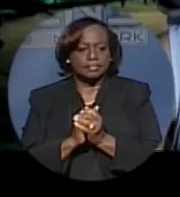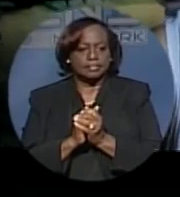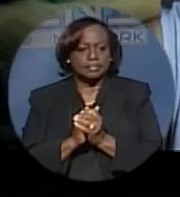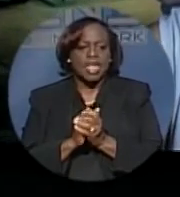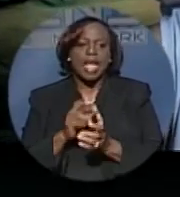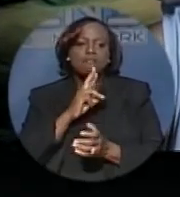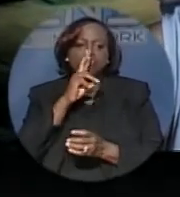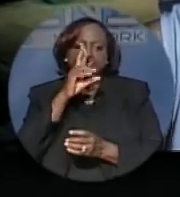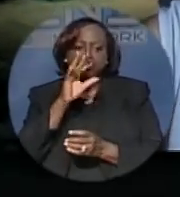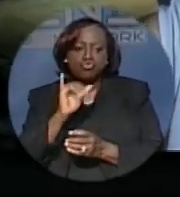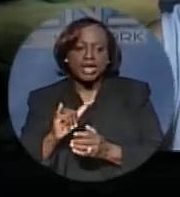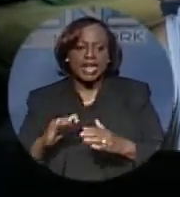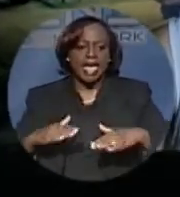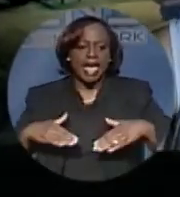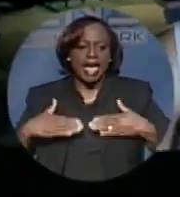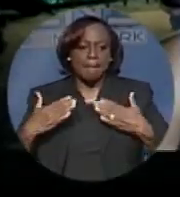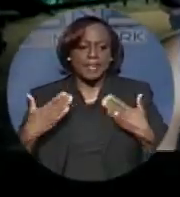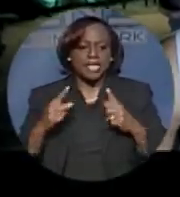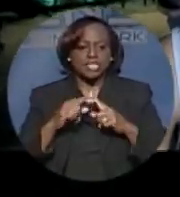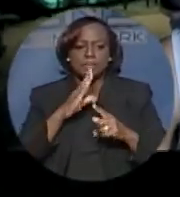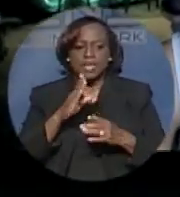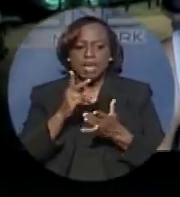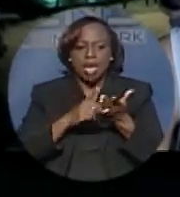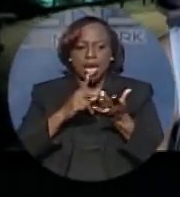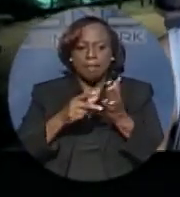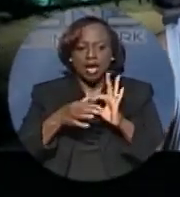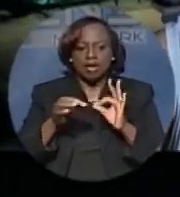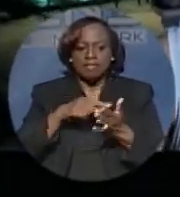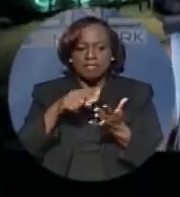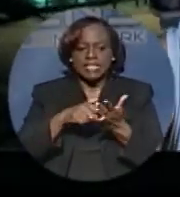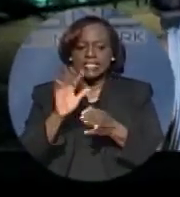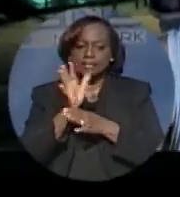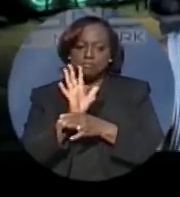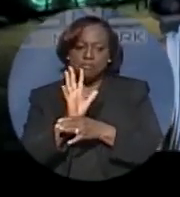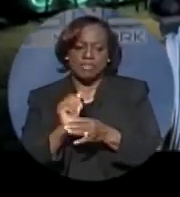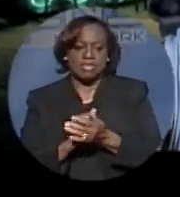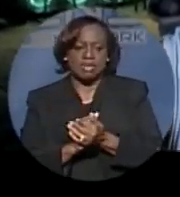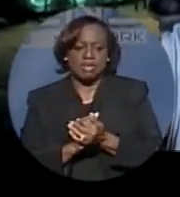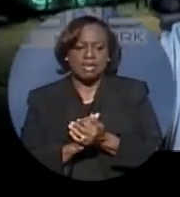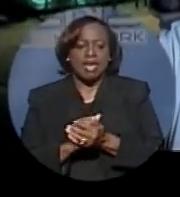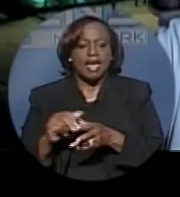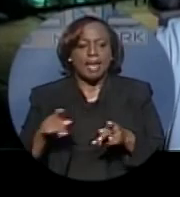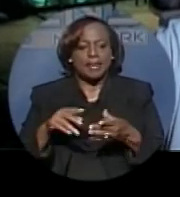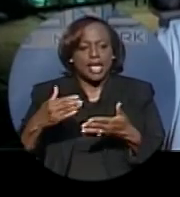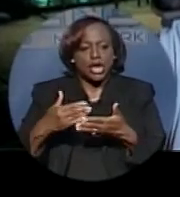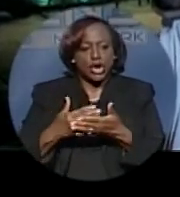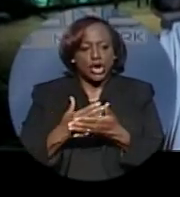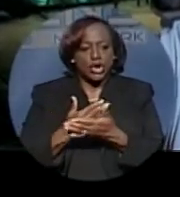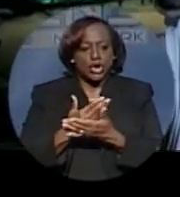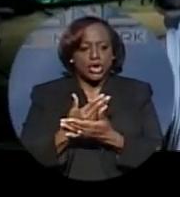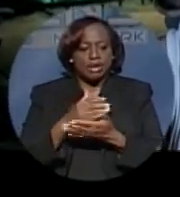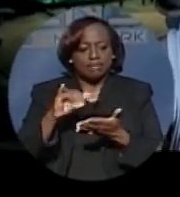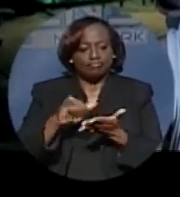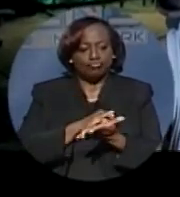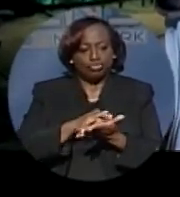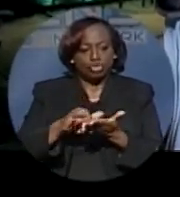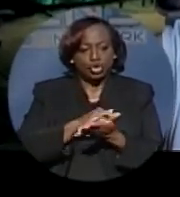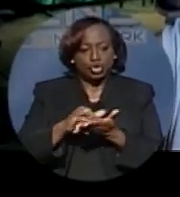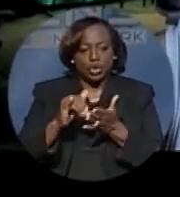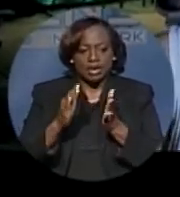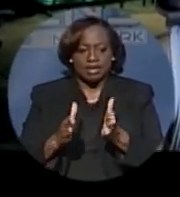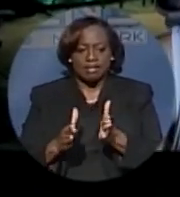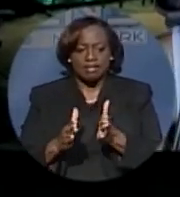I'm really happy to be a part of this huge feature film. I play a New Yorker who works in the embassy in